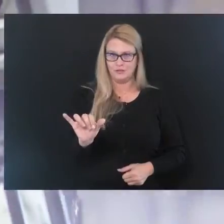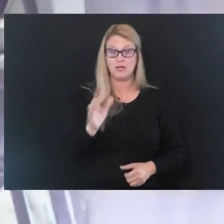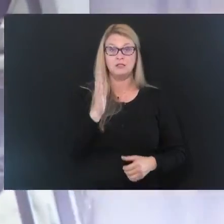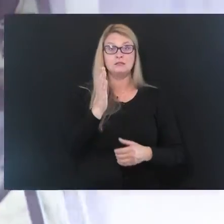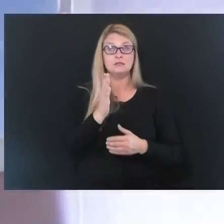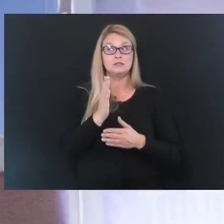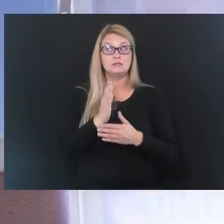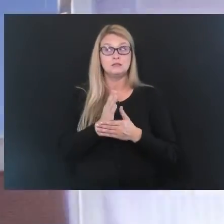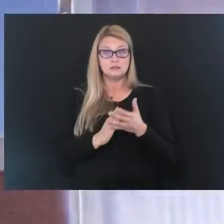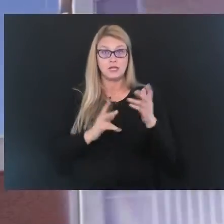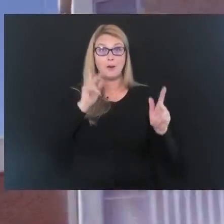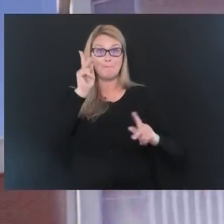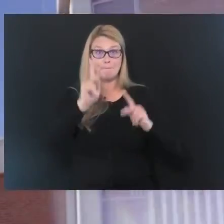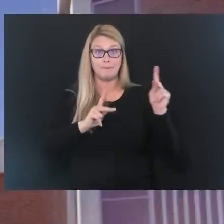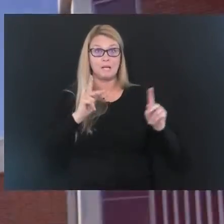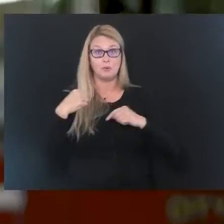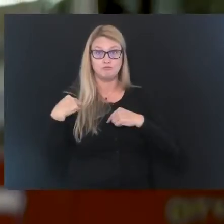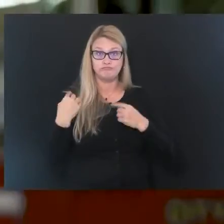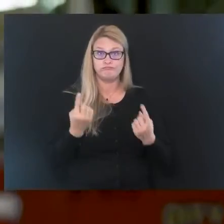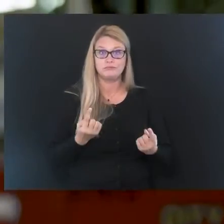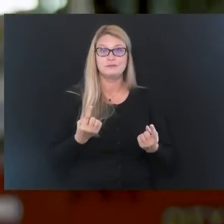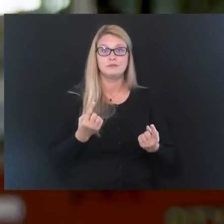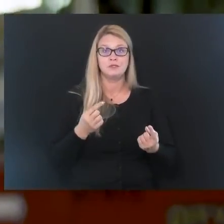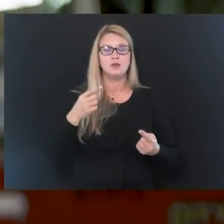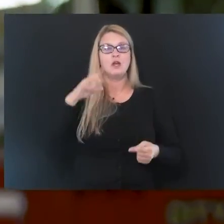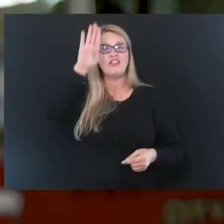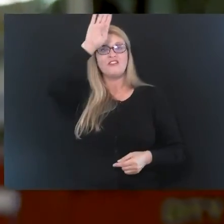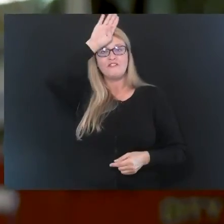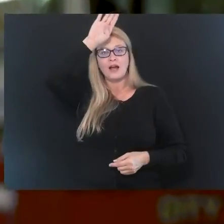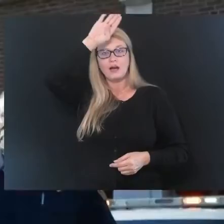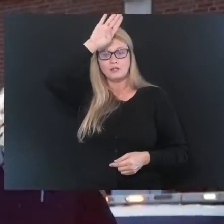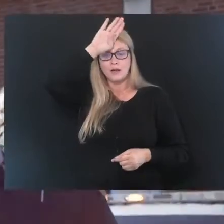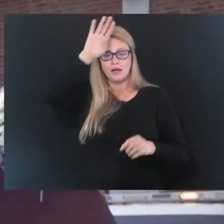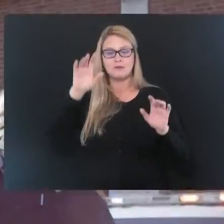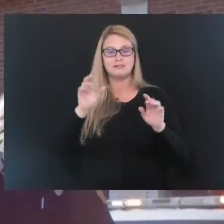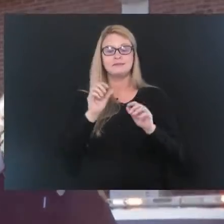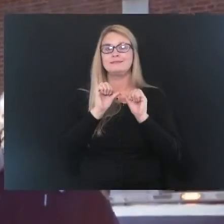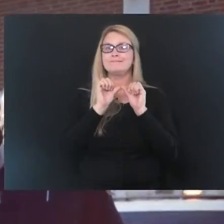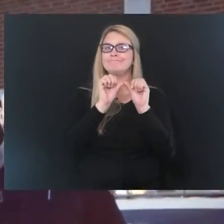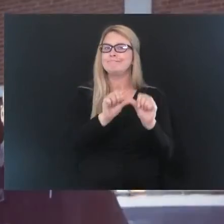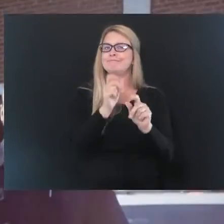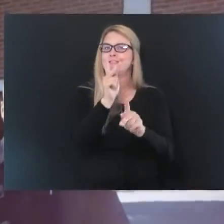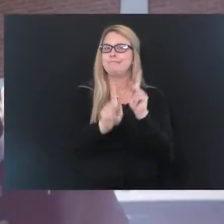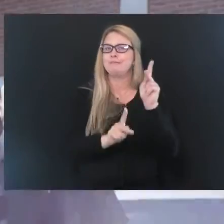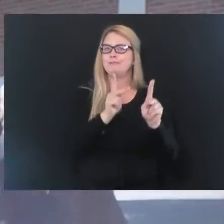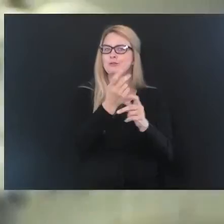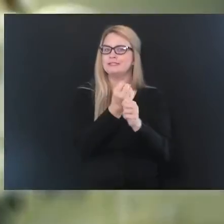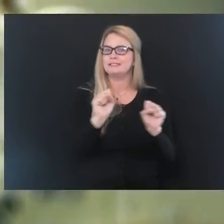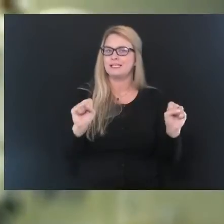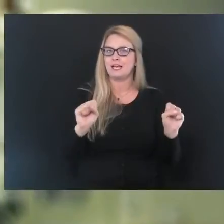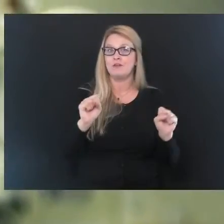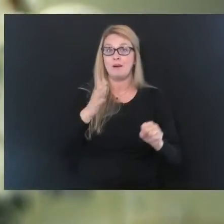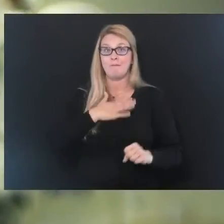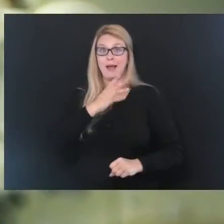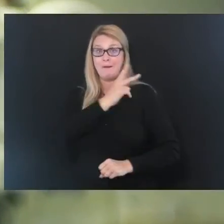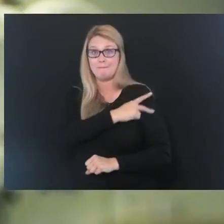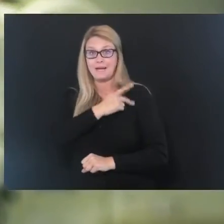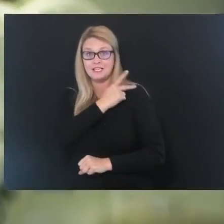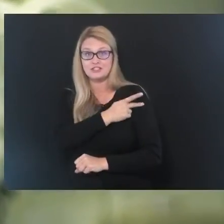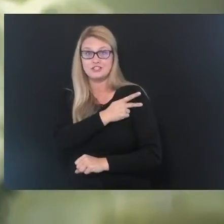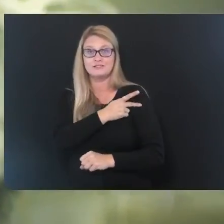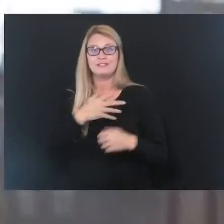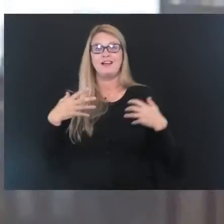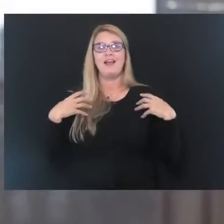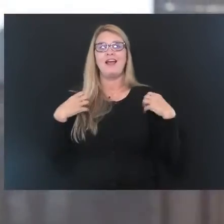do. We do this at the fire department to keep everyone safe. I do this for my patients and for all my